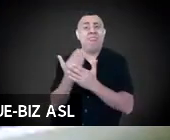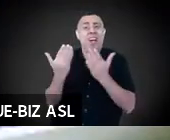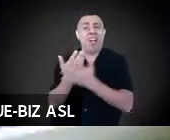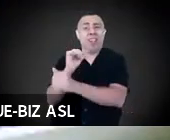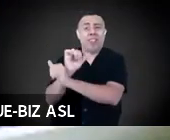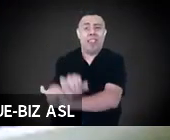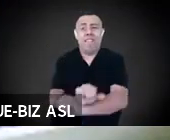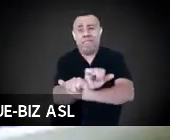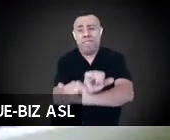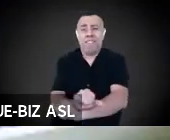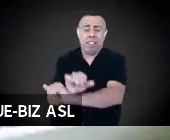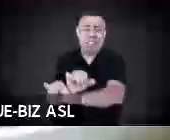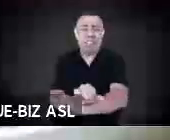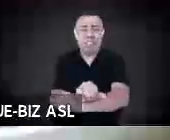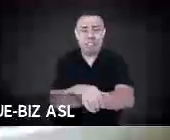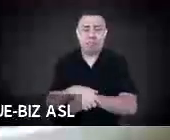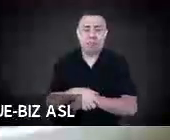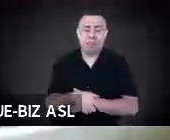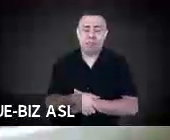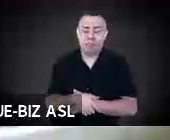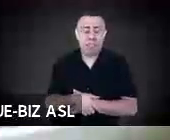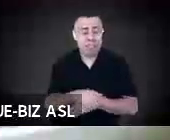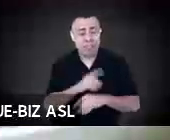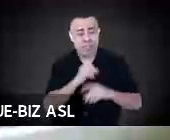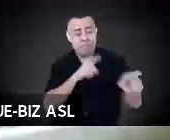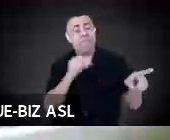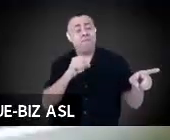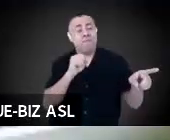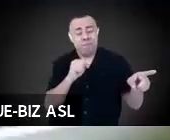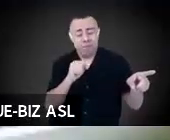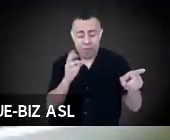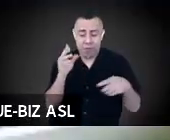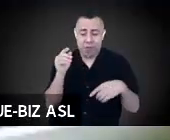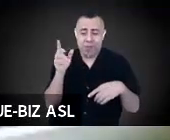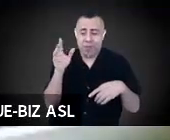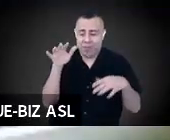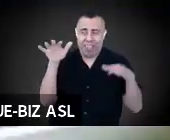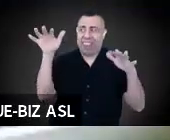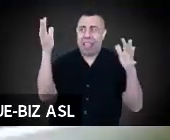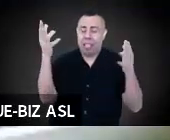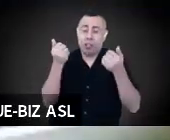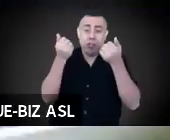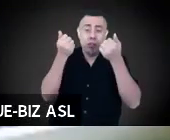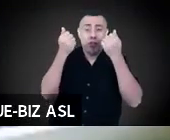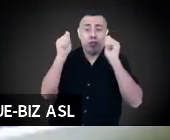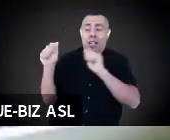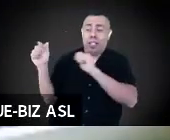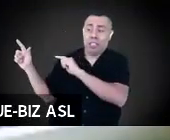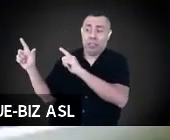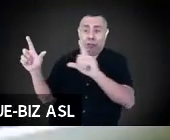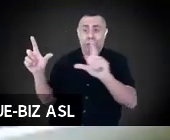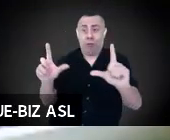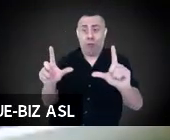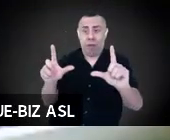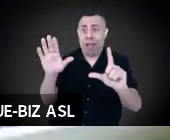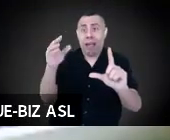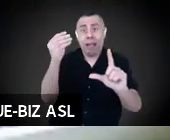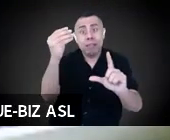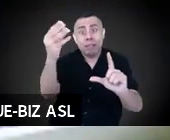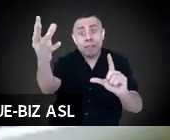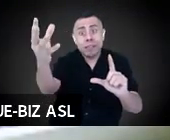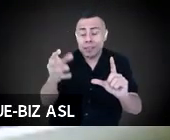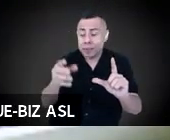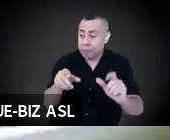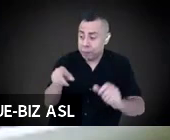They try to frame the conversation as if, oh, no, they're actually working at their own free